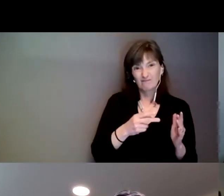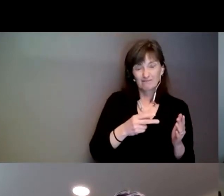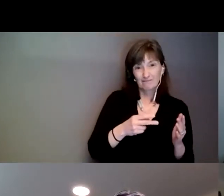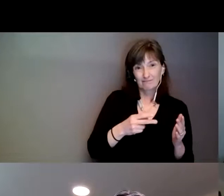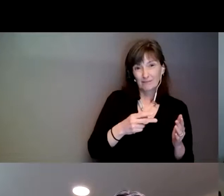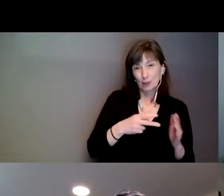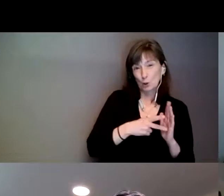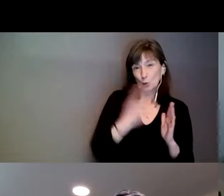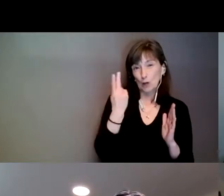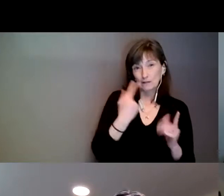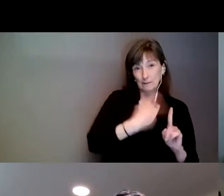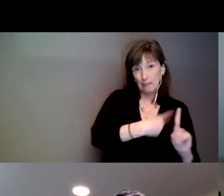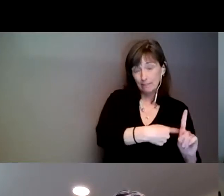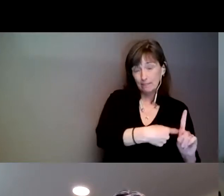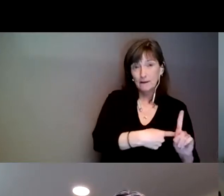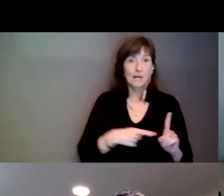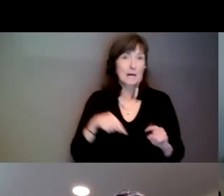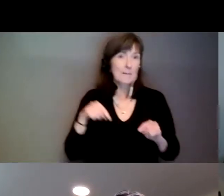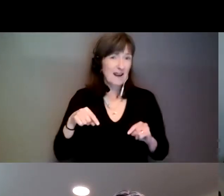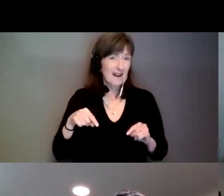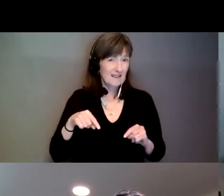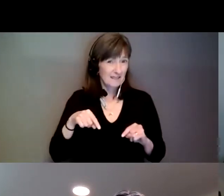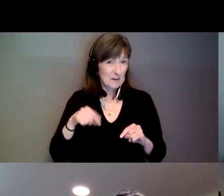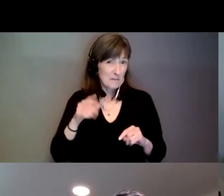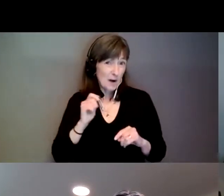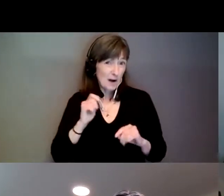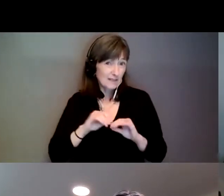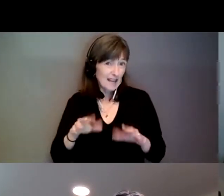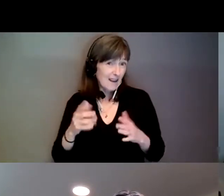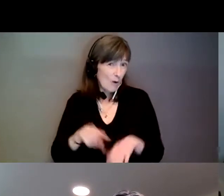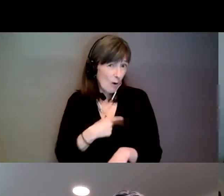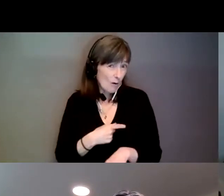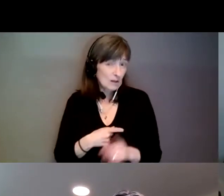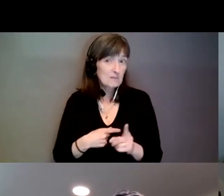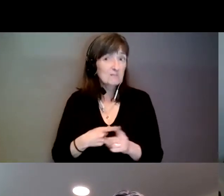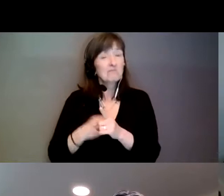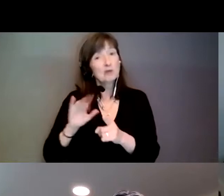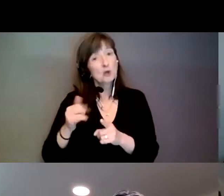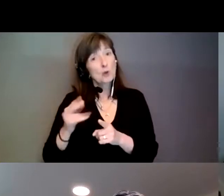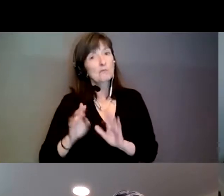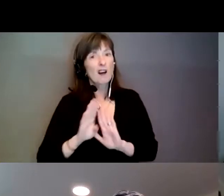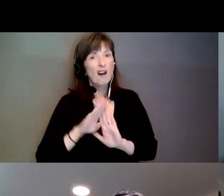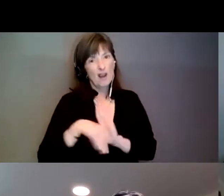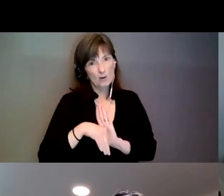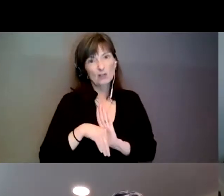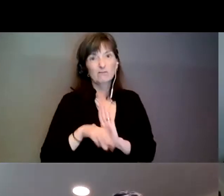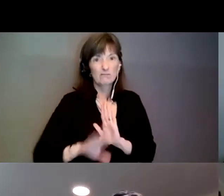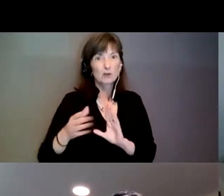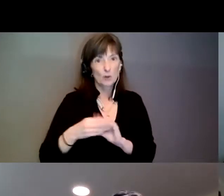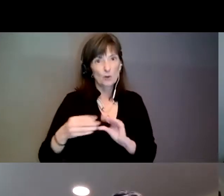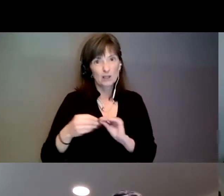podcasts. Sure. They're about a half an hour each, roughly, give or take. And